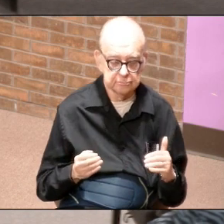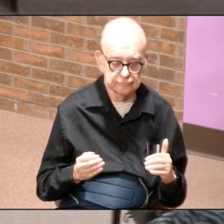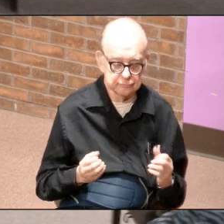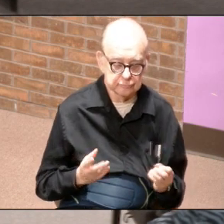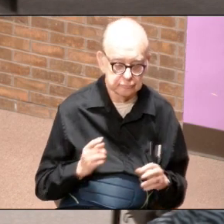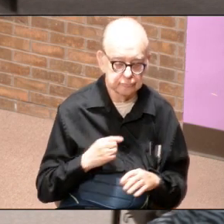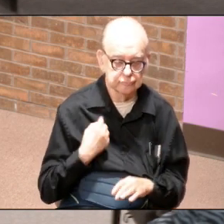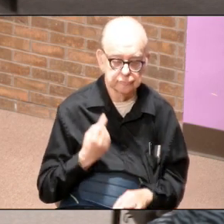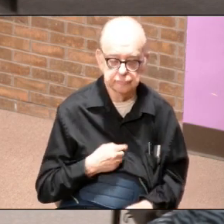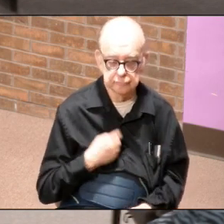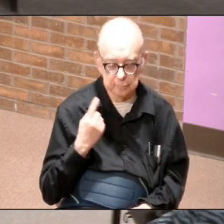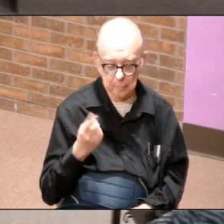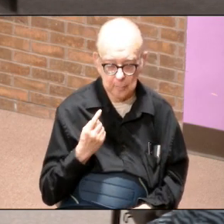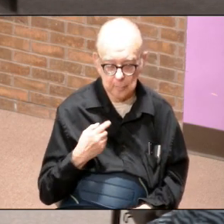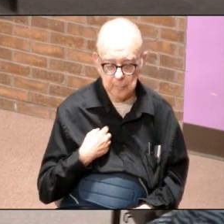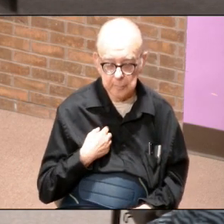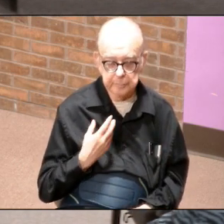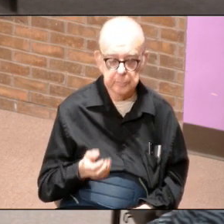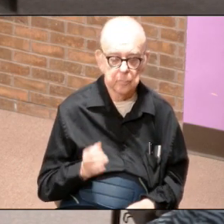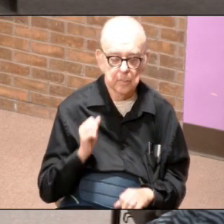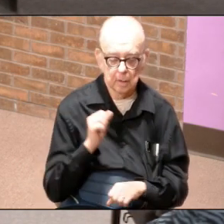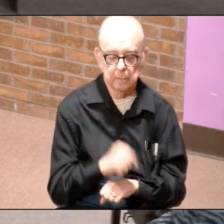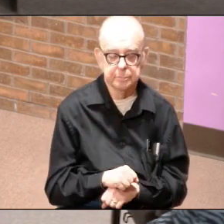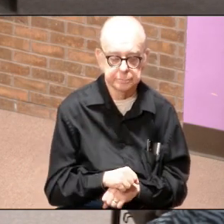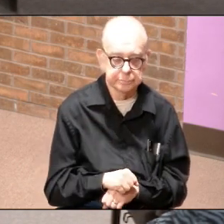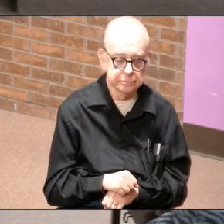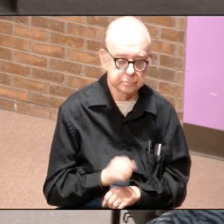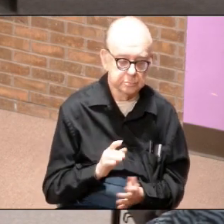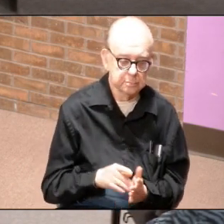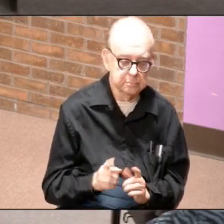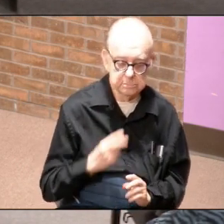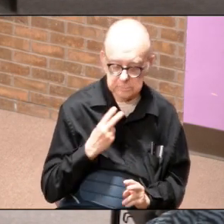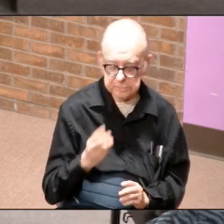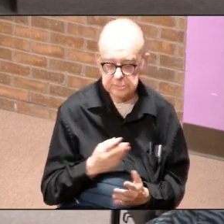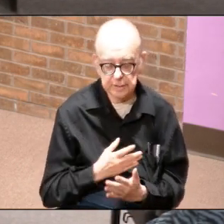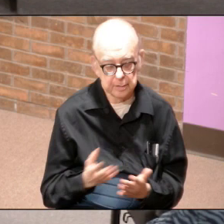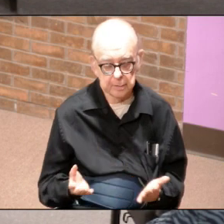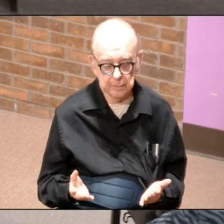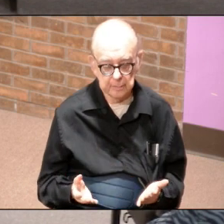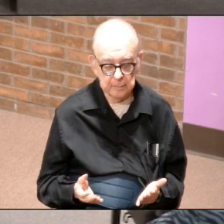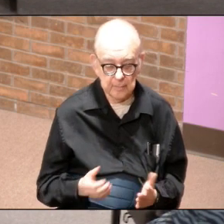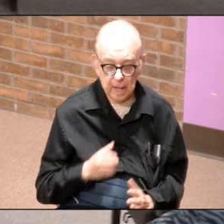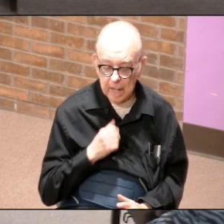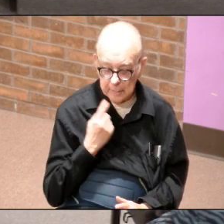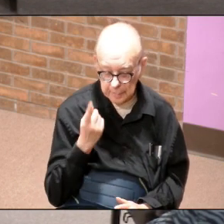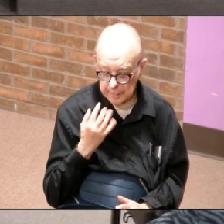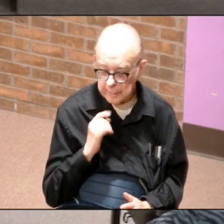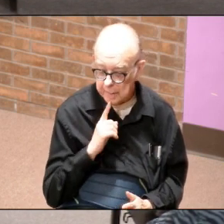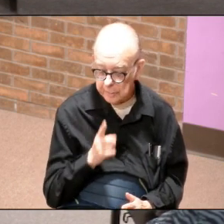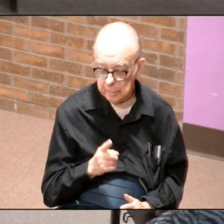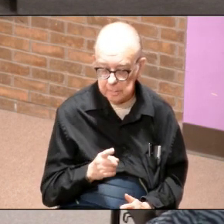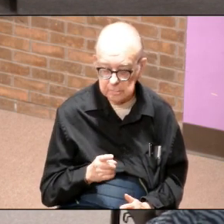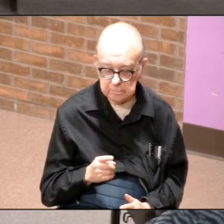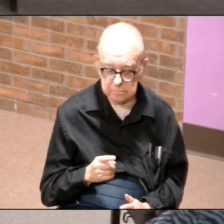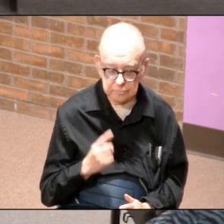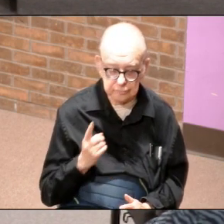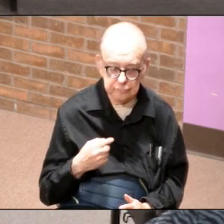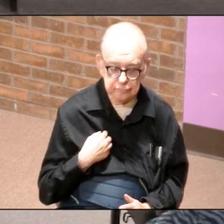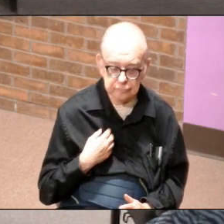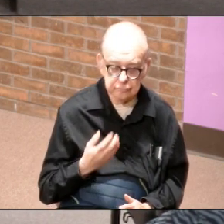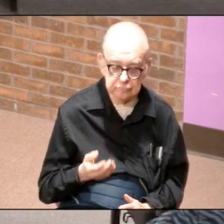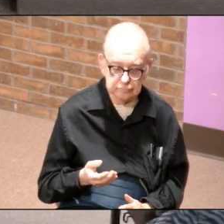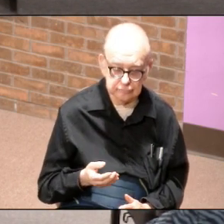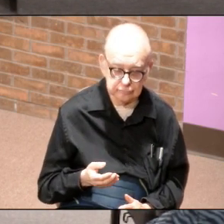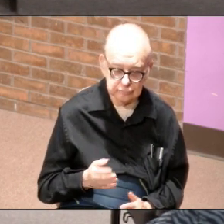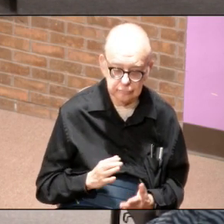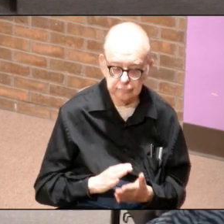So many times we think, oh, well, I'm just going to bow before him and get up and go see this stuff. I don't think so. I think we're going to have